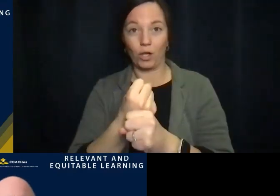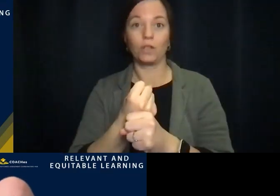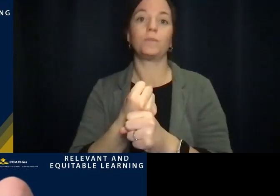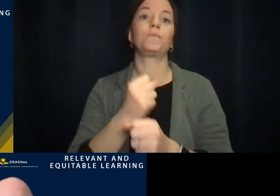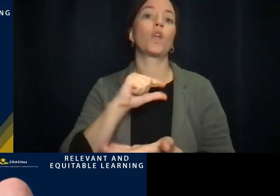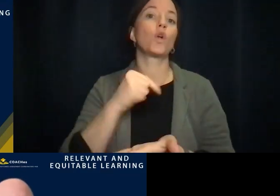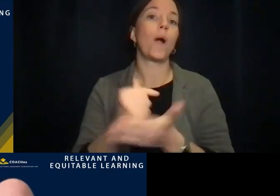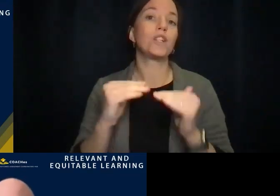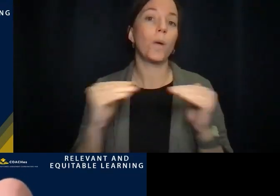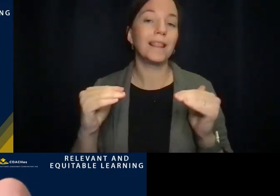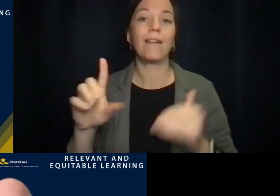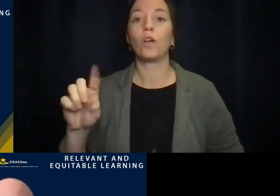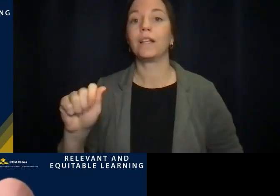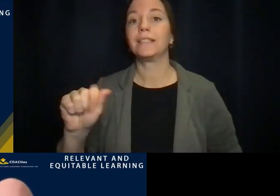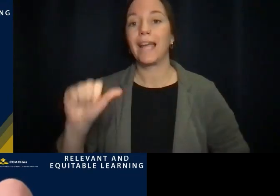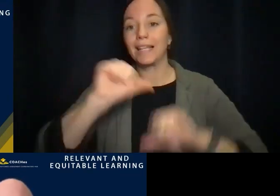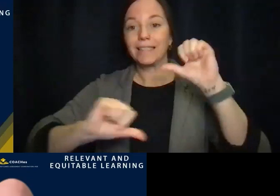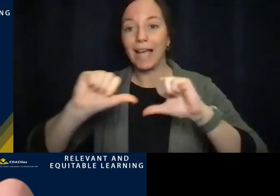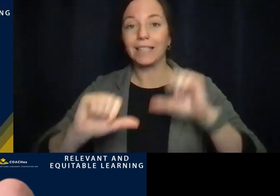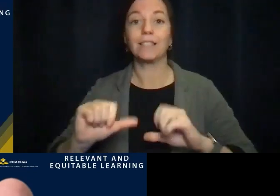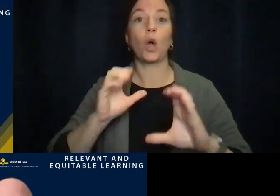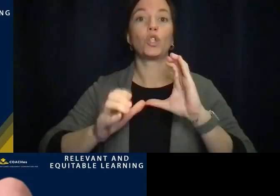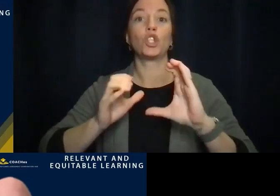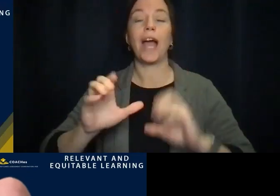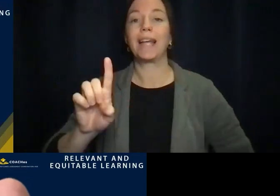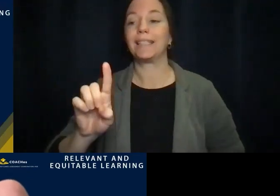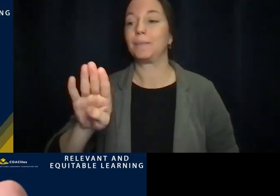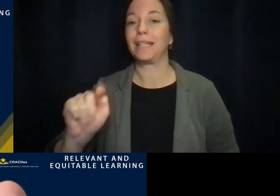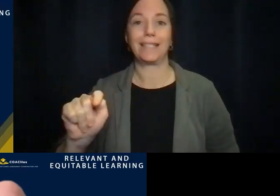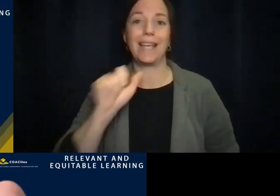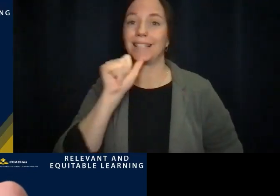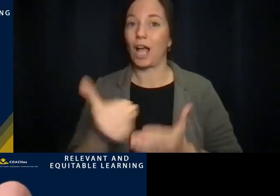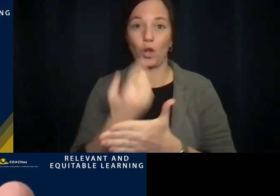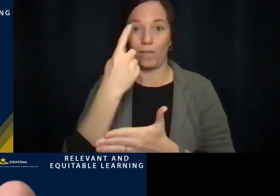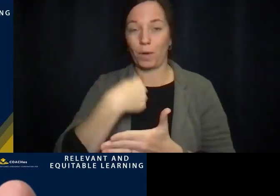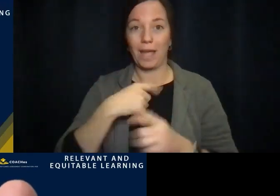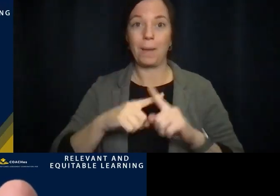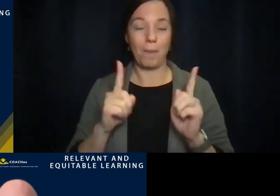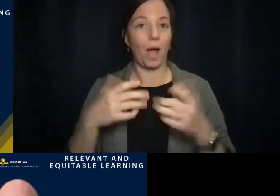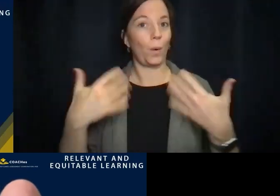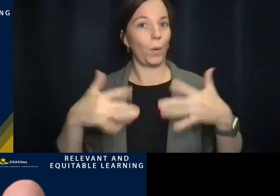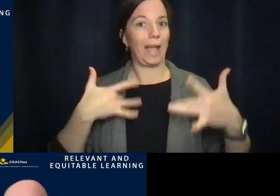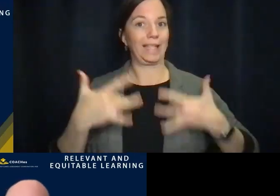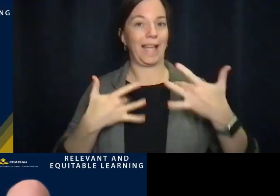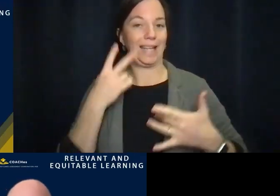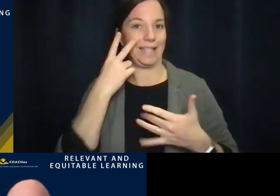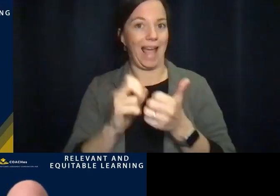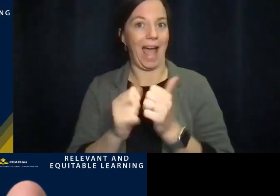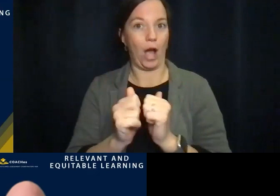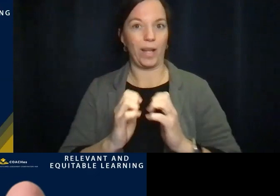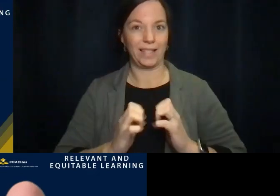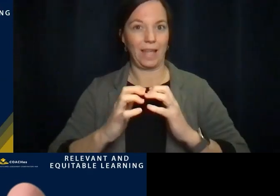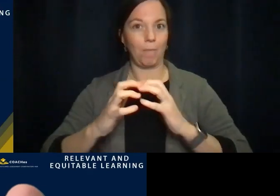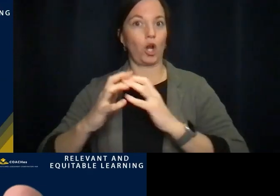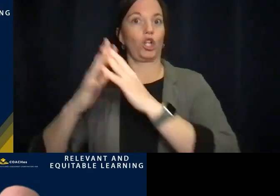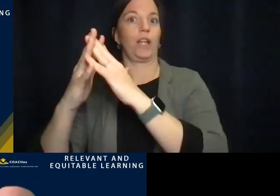So ChatGPT, things like this is not new for me, but it's exciting to see how it's emerging out. And